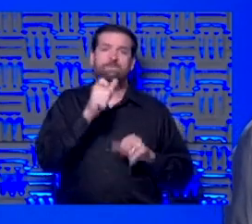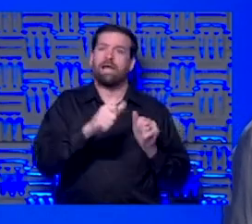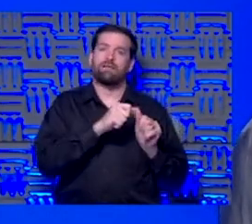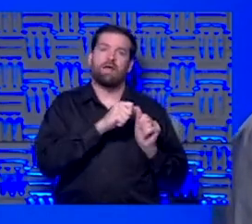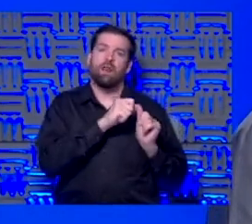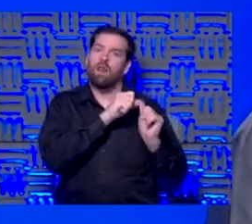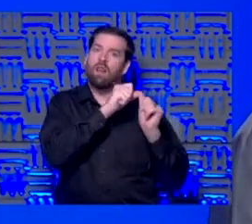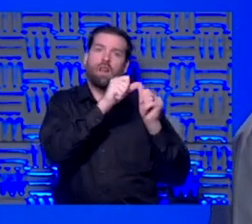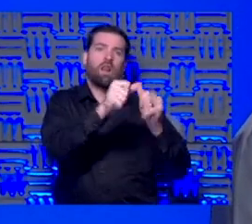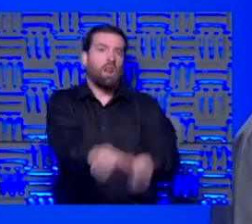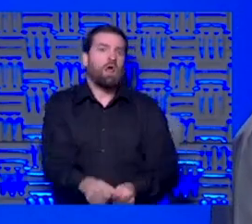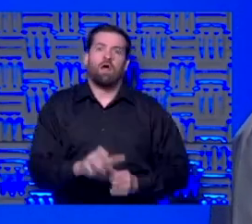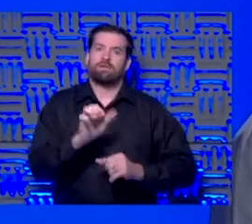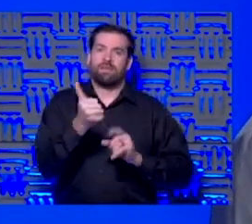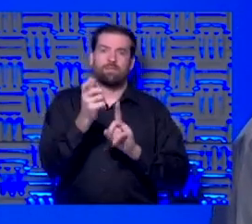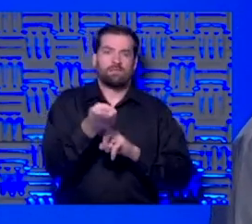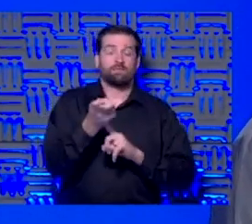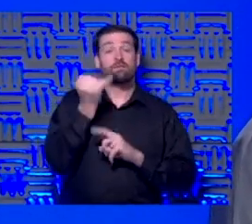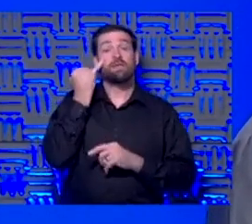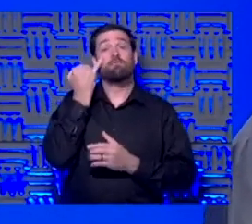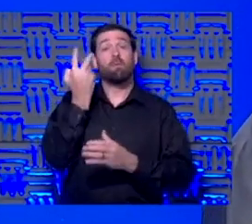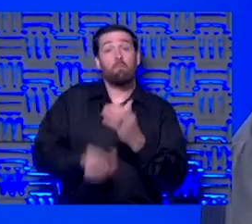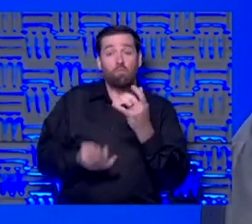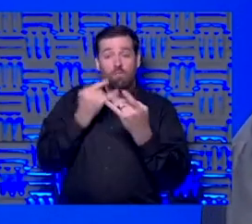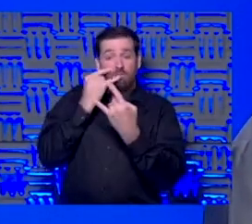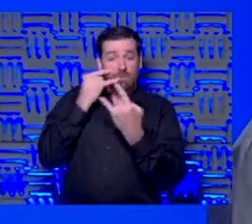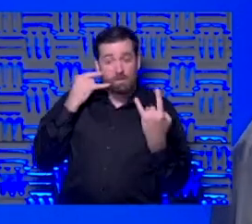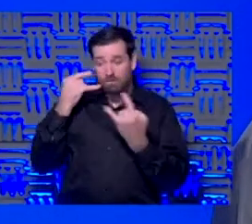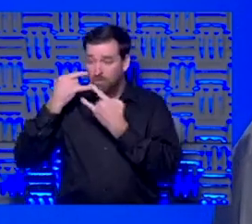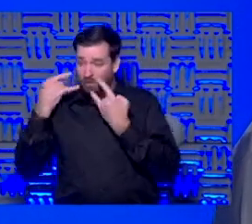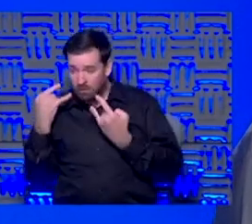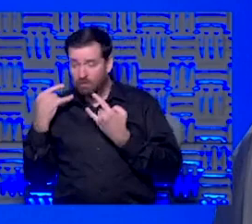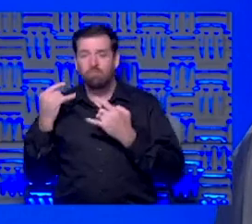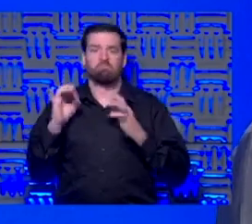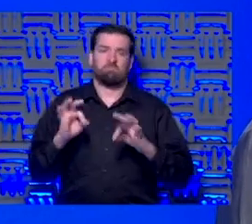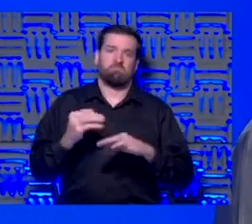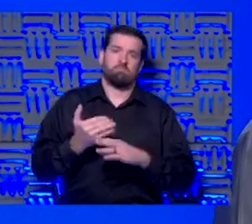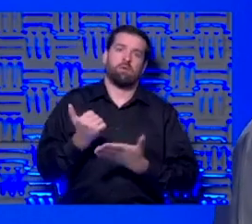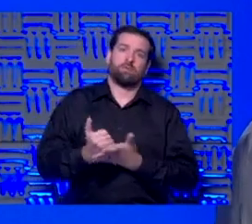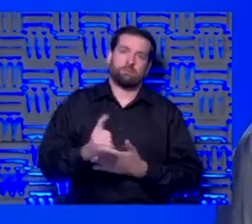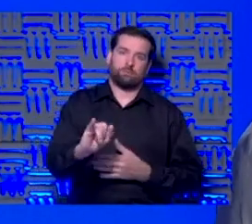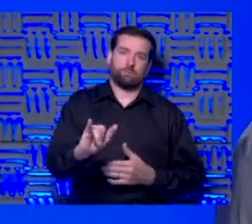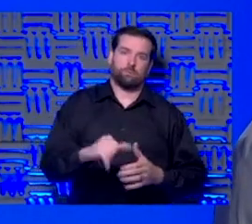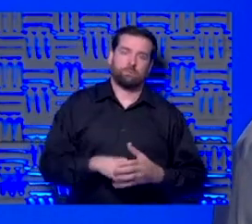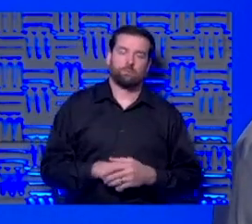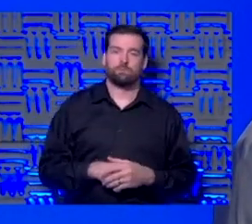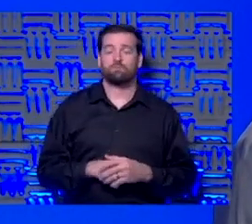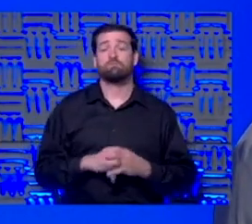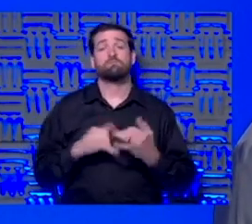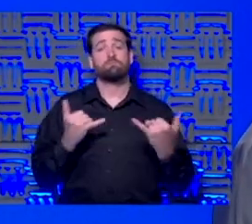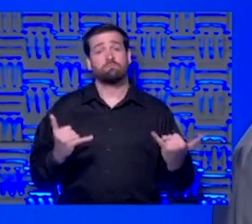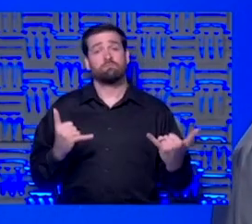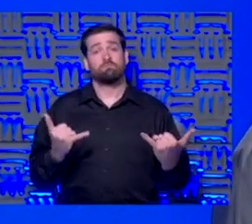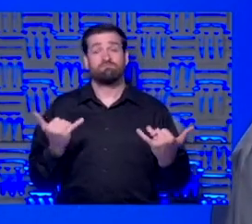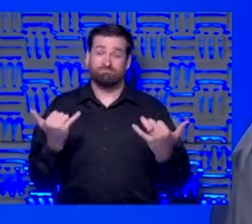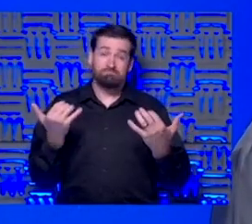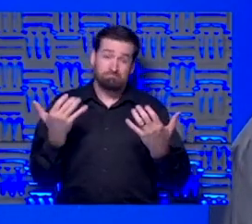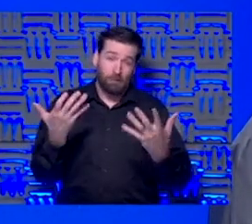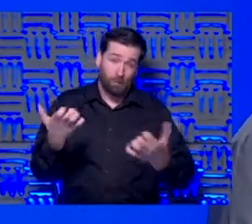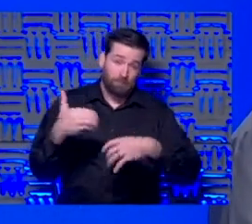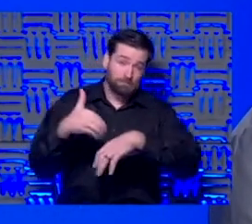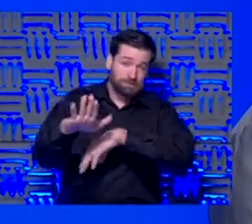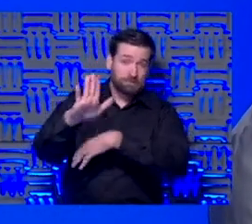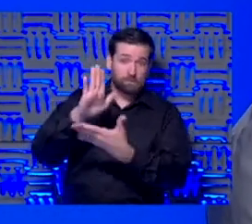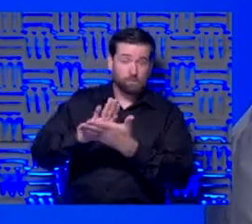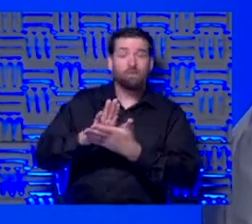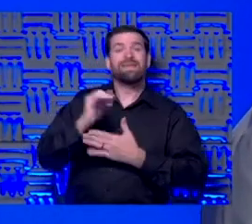10 minutes. And if both parties are wearing a mask, that's going to help as well. So at this point in time, I would like to send my kids to school if